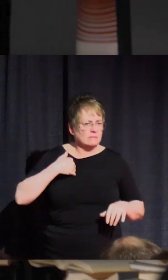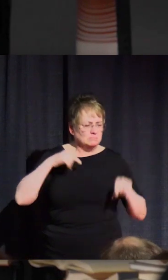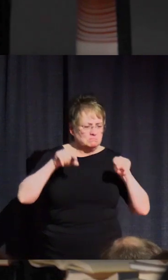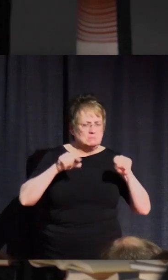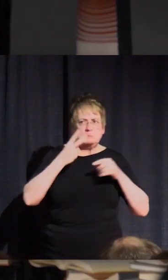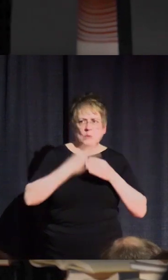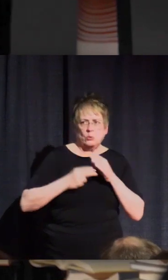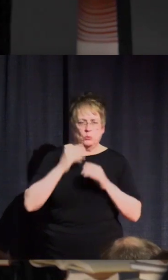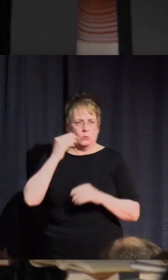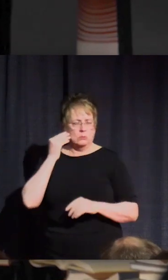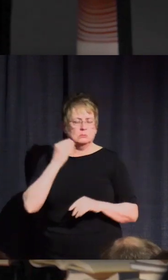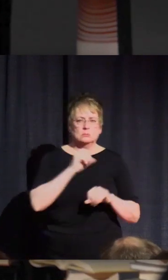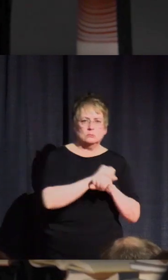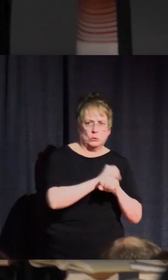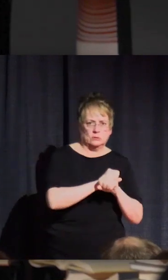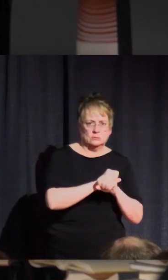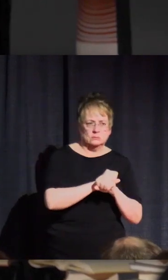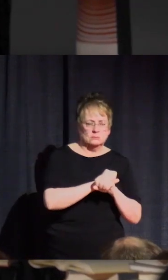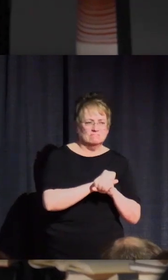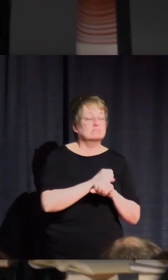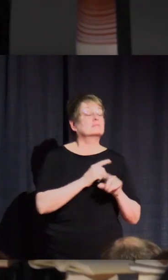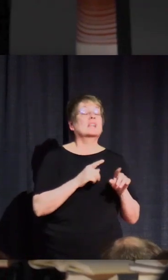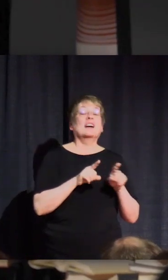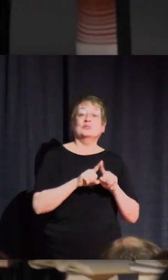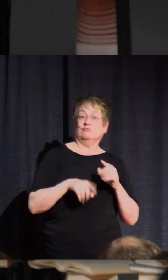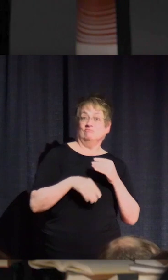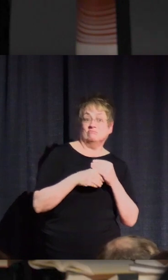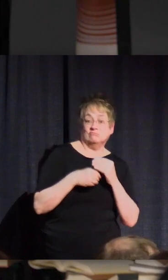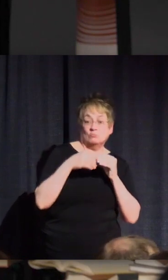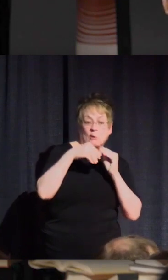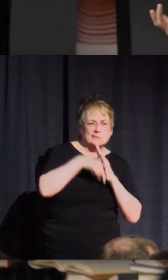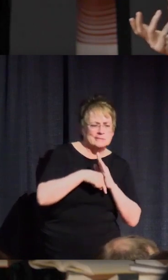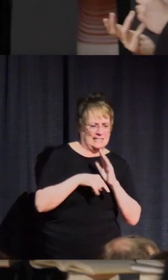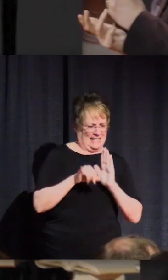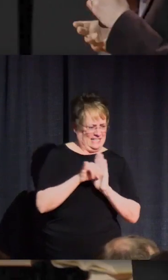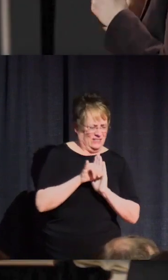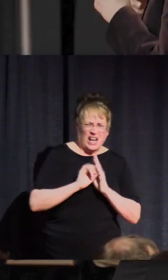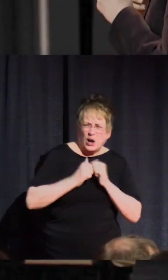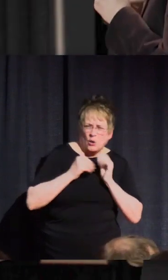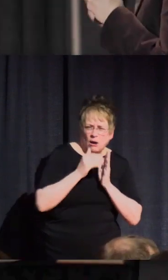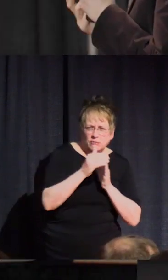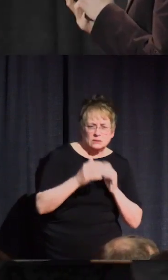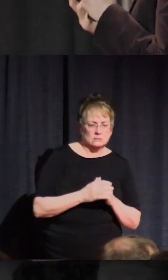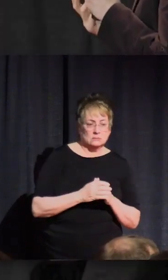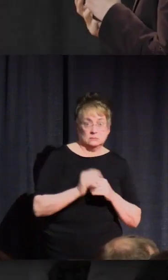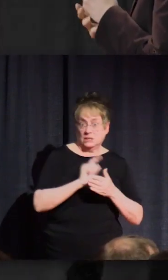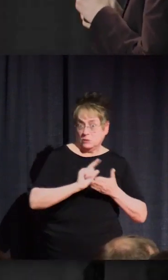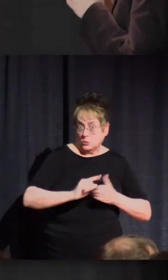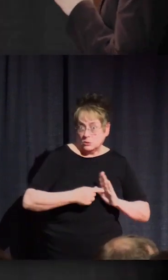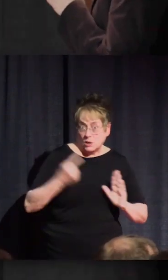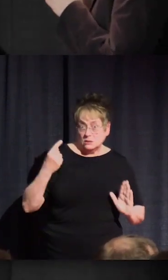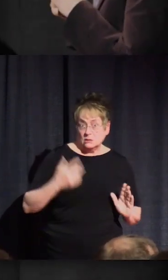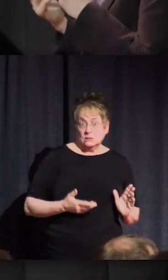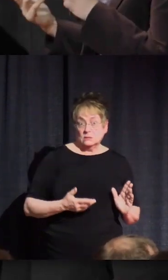of those locations. You can take this one step further, too. You can identify, how often do I do this? Do I do it once a week? Do I